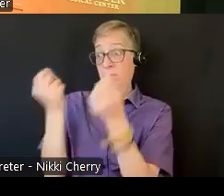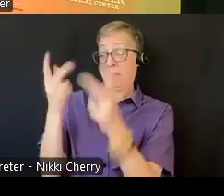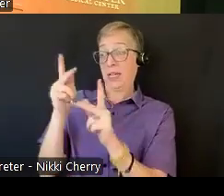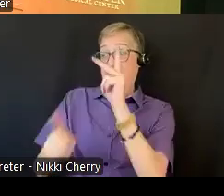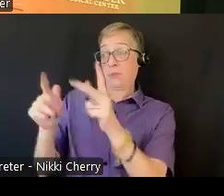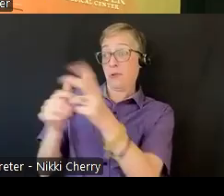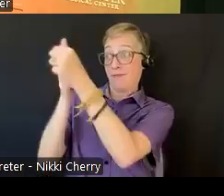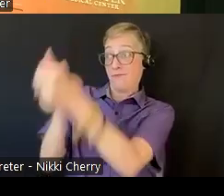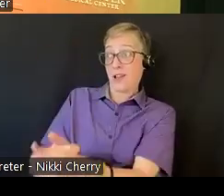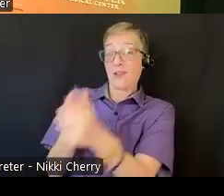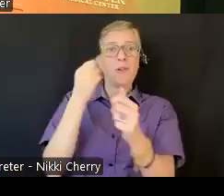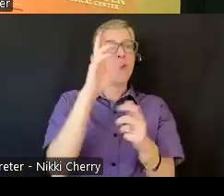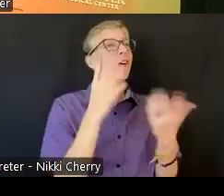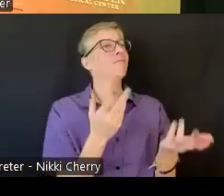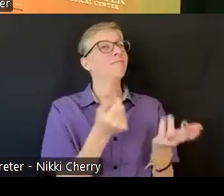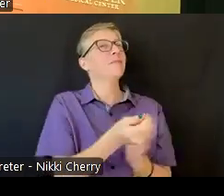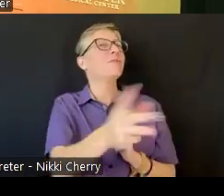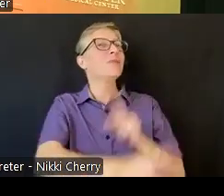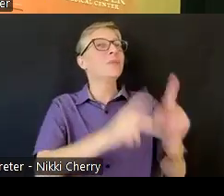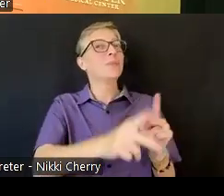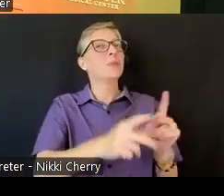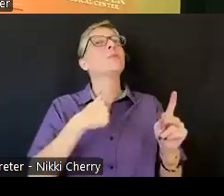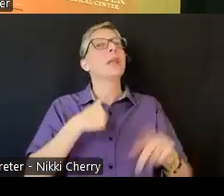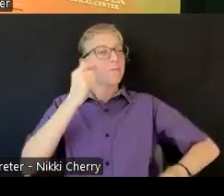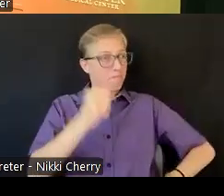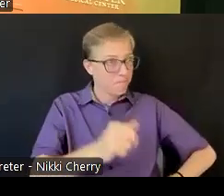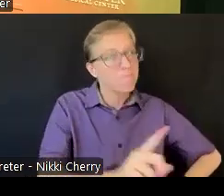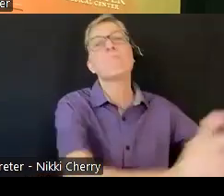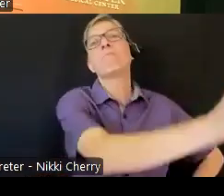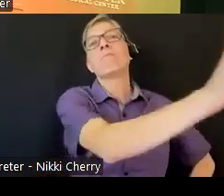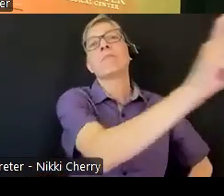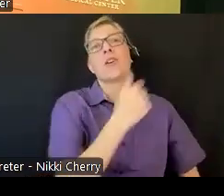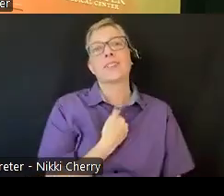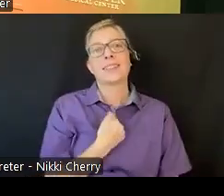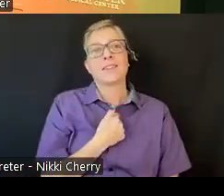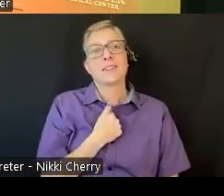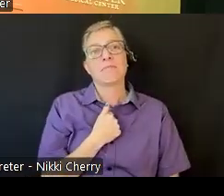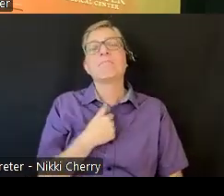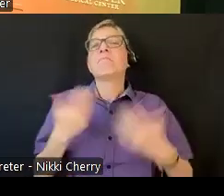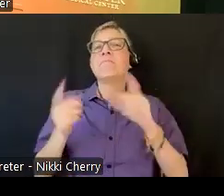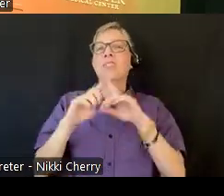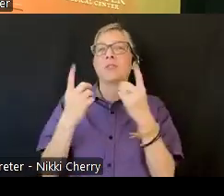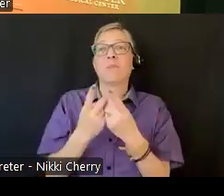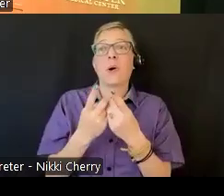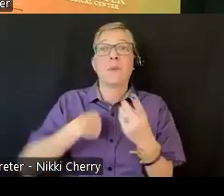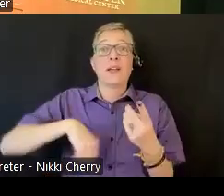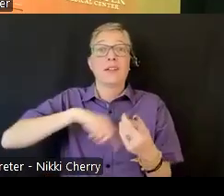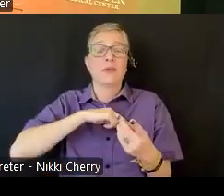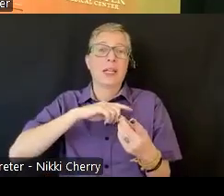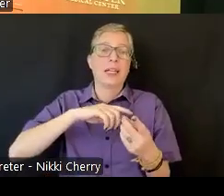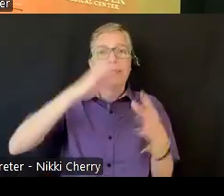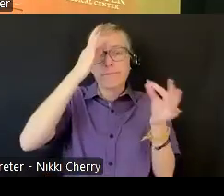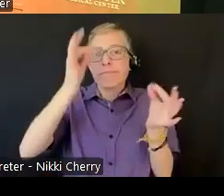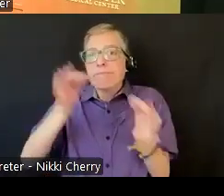And our choices that our department should make should reflect our identity. We